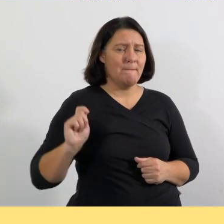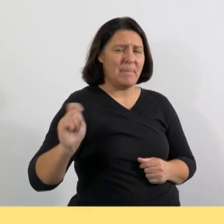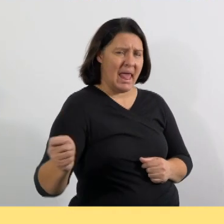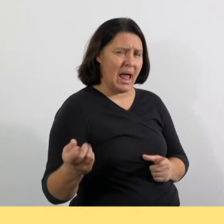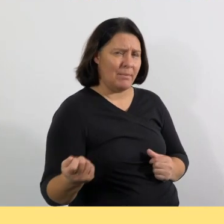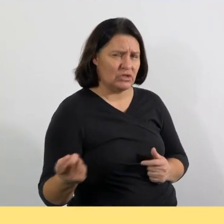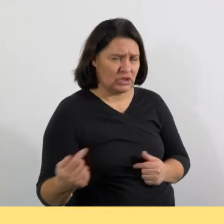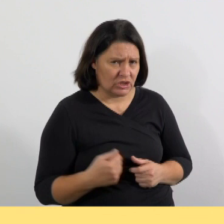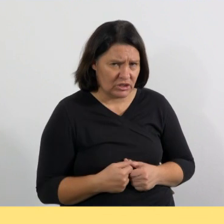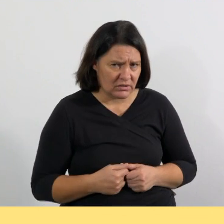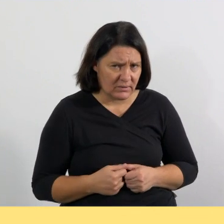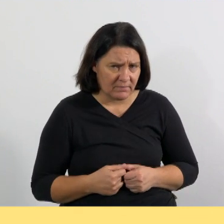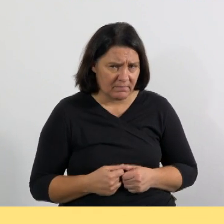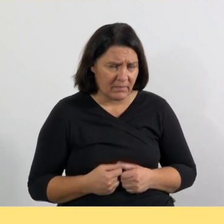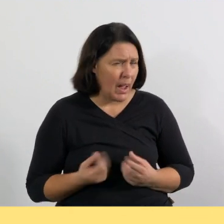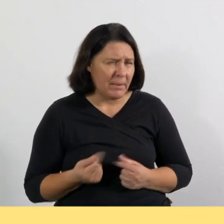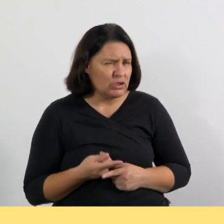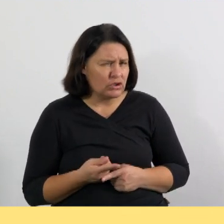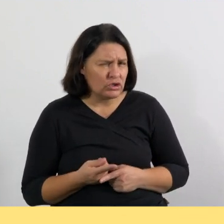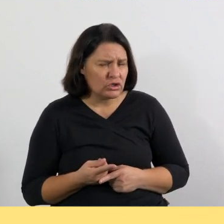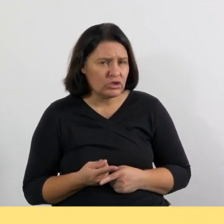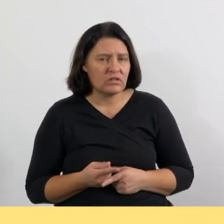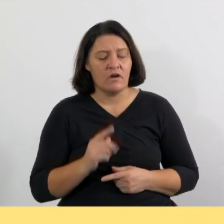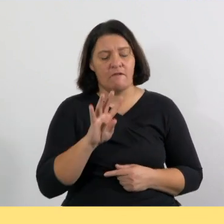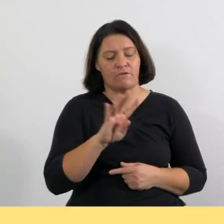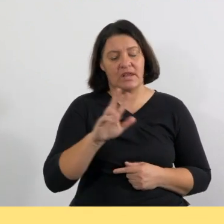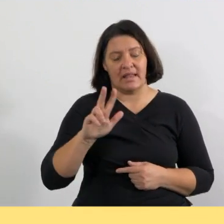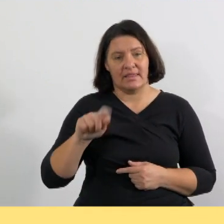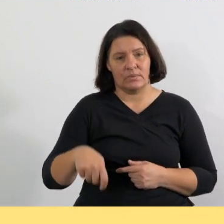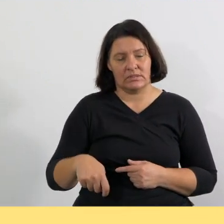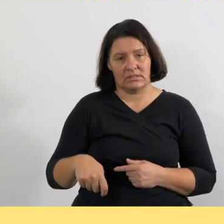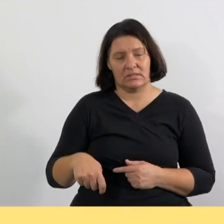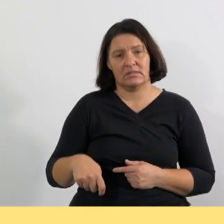actually paid. How much do you get on your calculators?